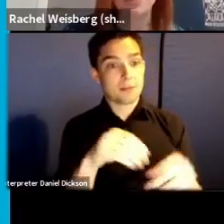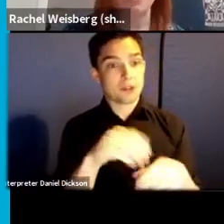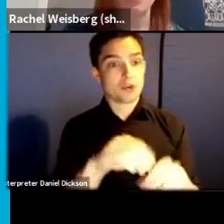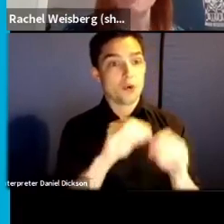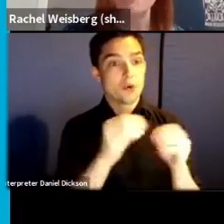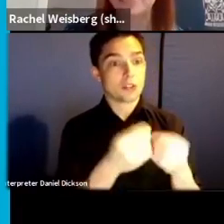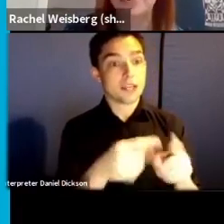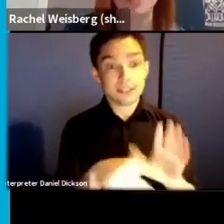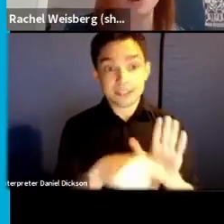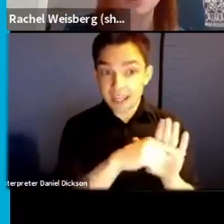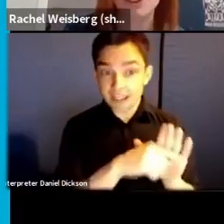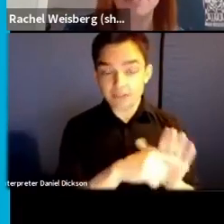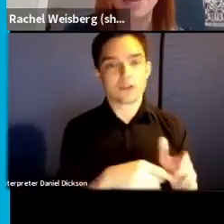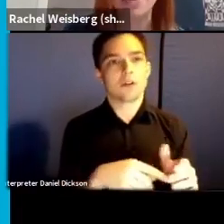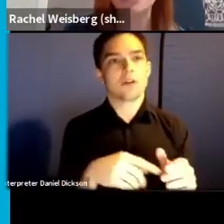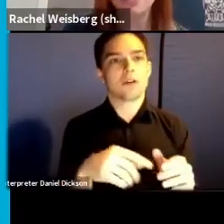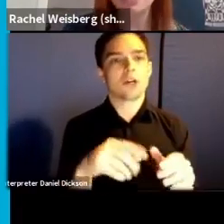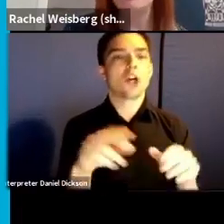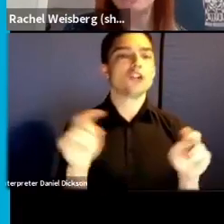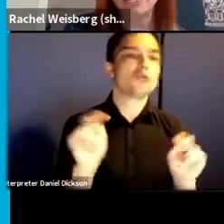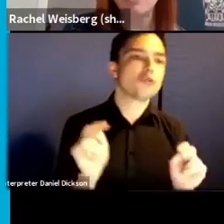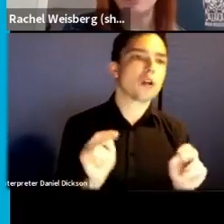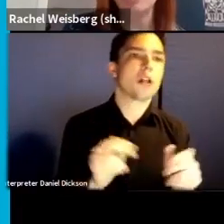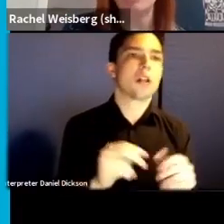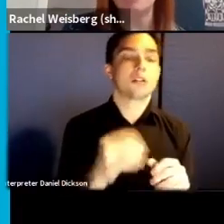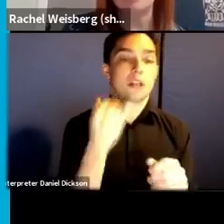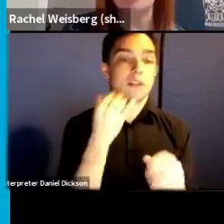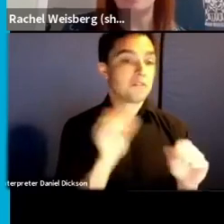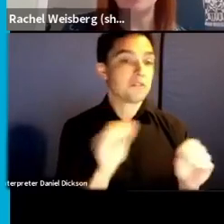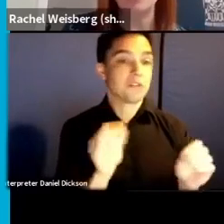negatively impact them? Did it have a neutral impact? If it didn't